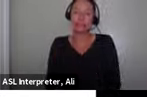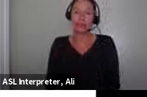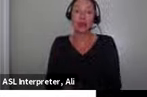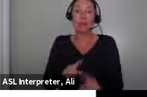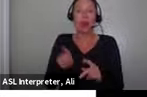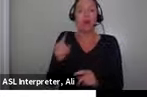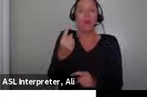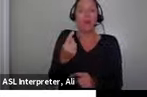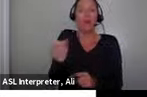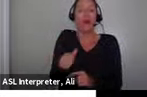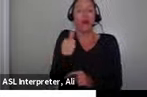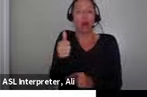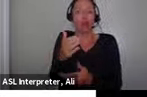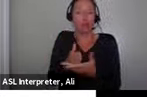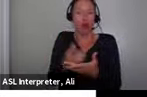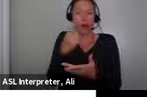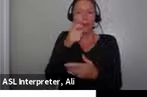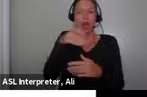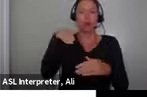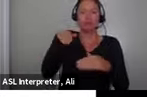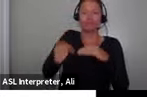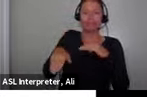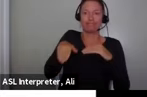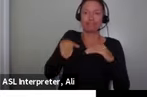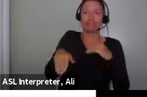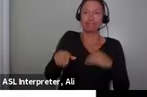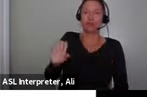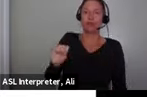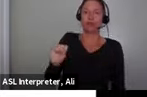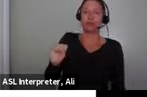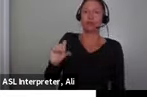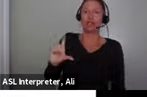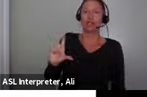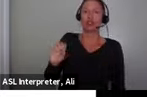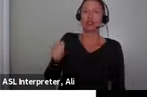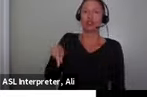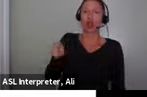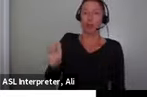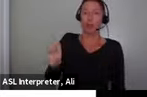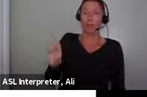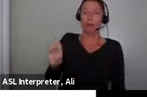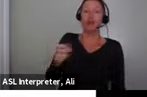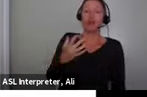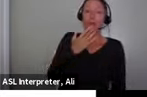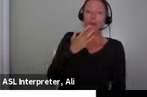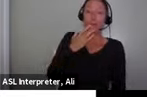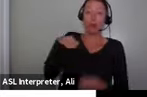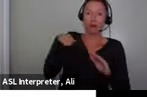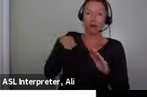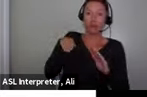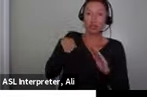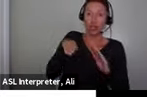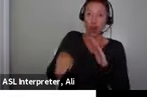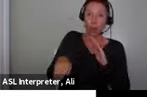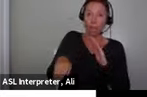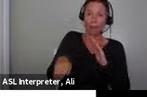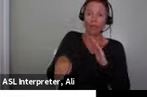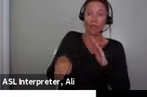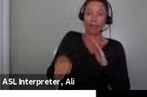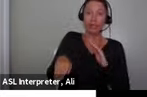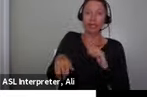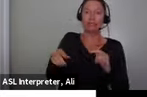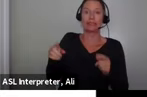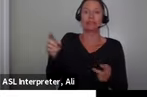There's one other part of that, which is the slope. The preferred slope is as gentle